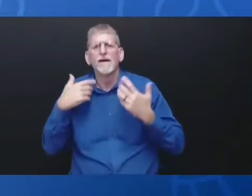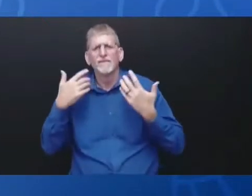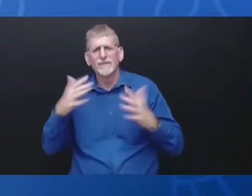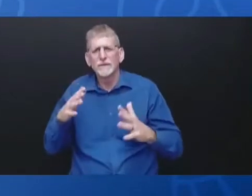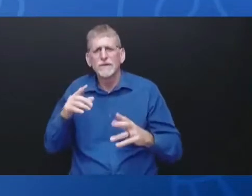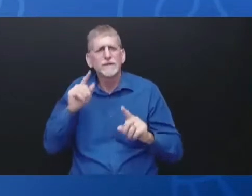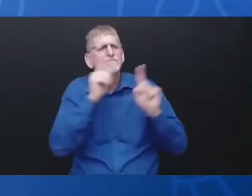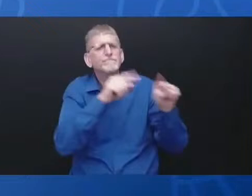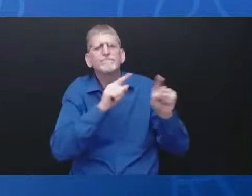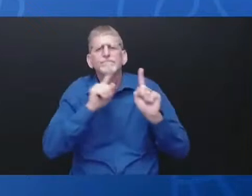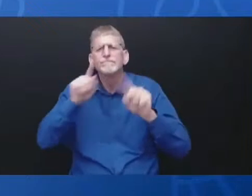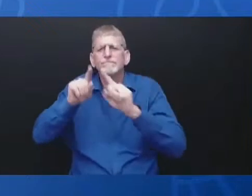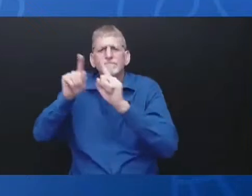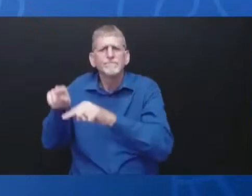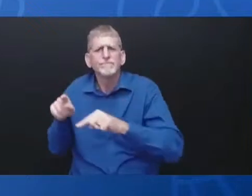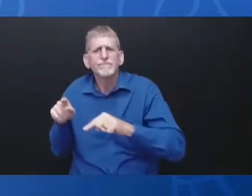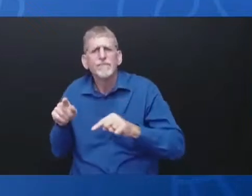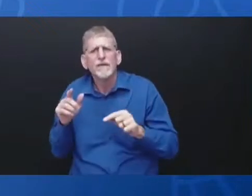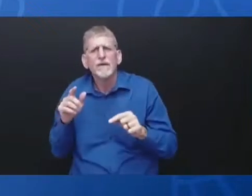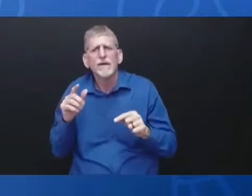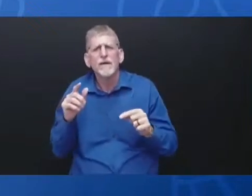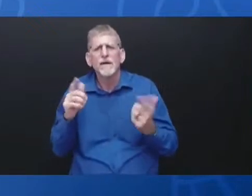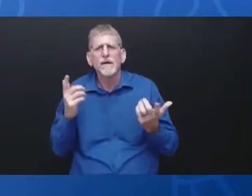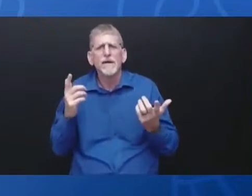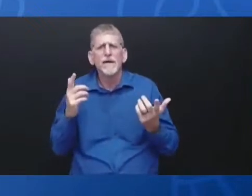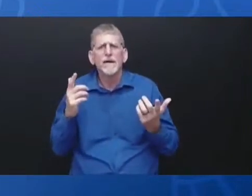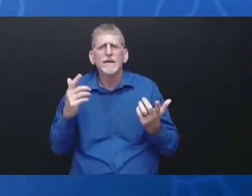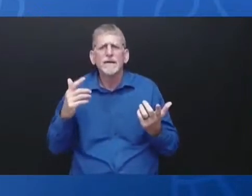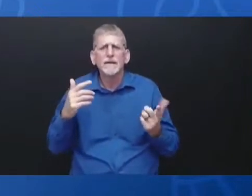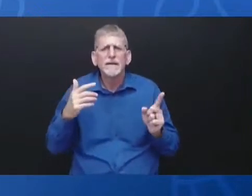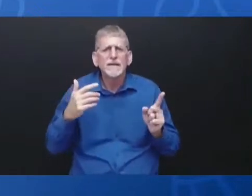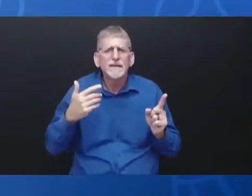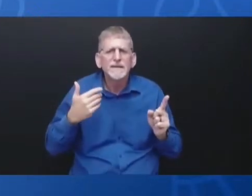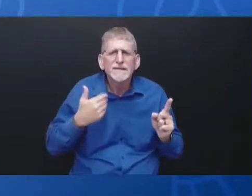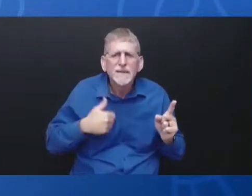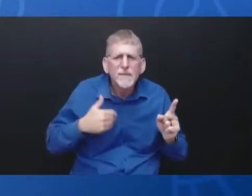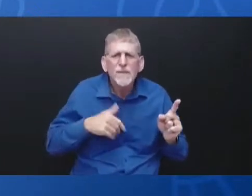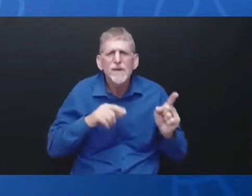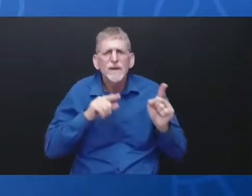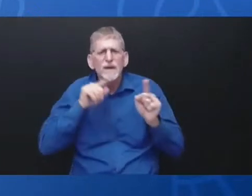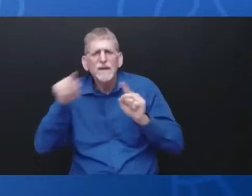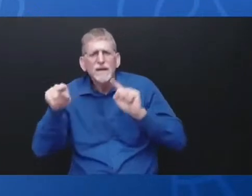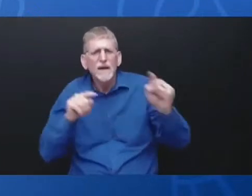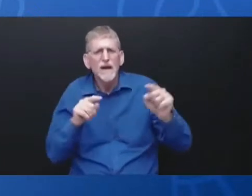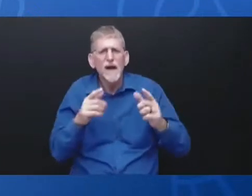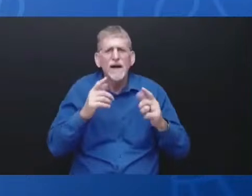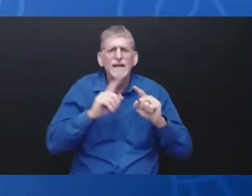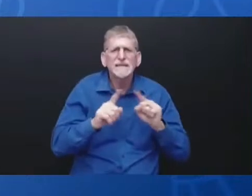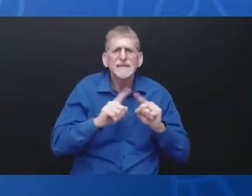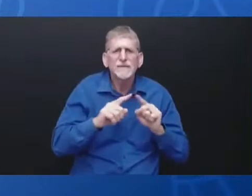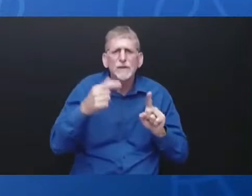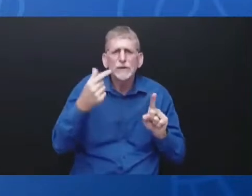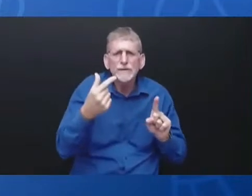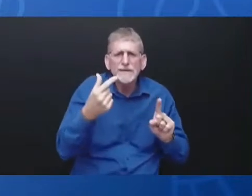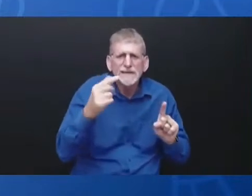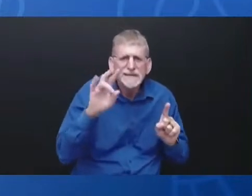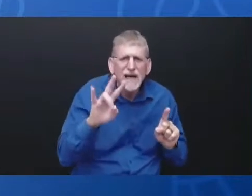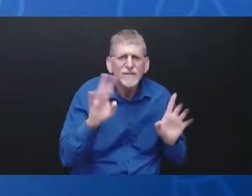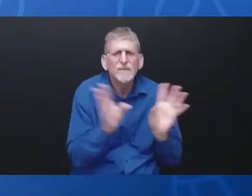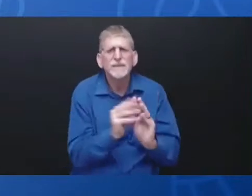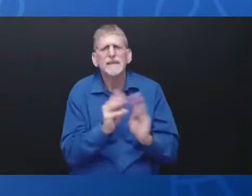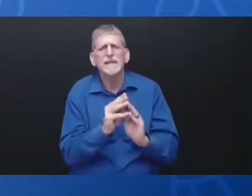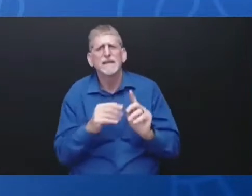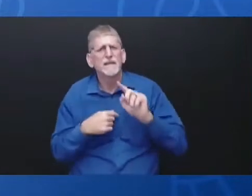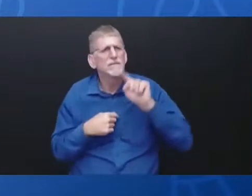the diplomatic adventures, of course, as well as the G7 summit in Canada, is the nature of the Secretary